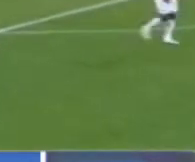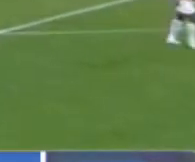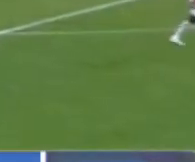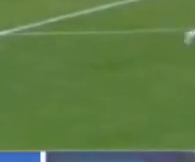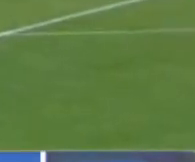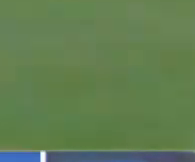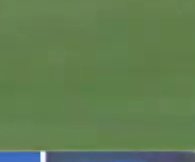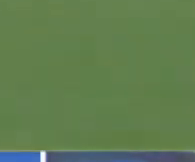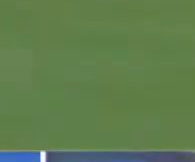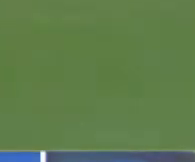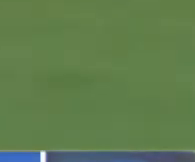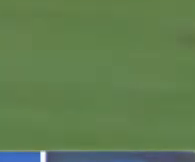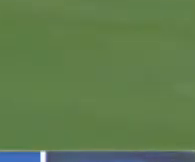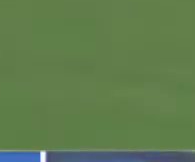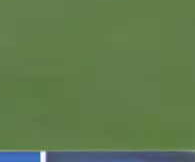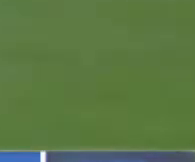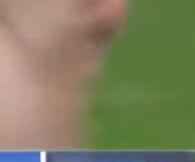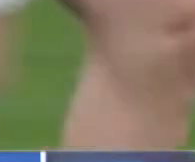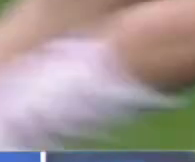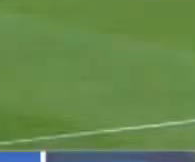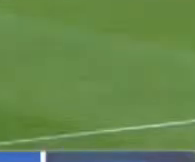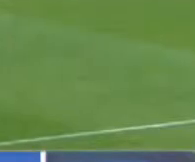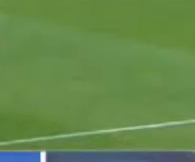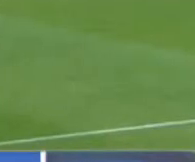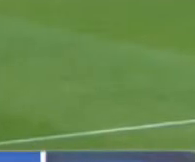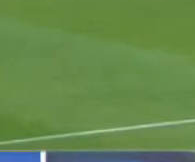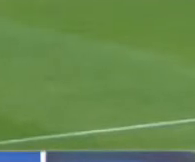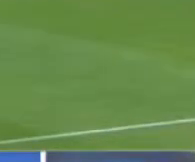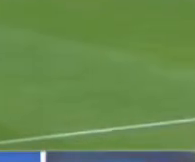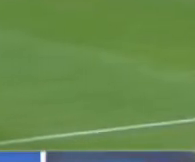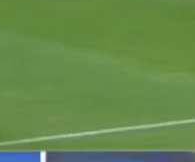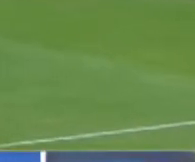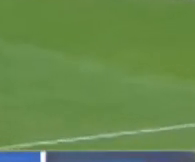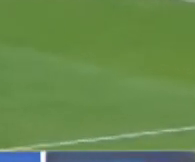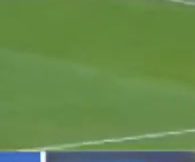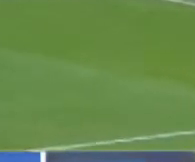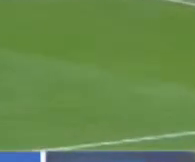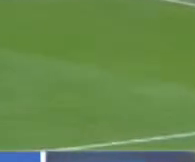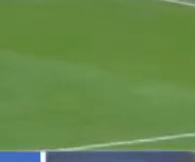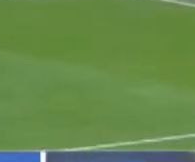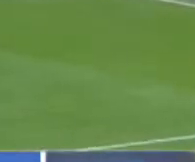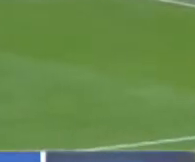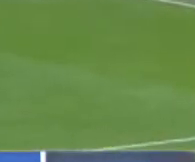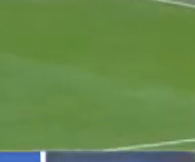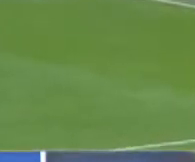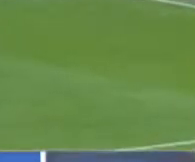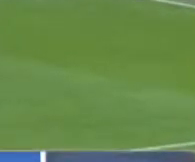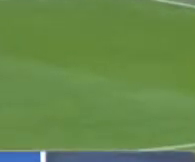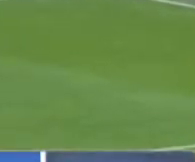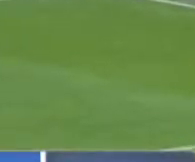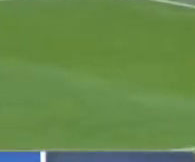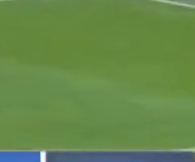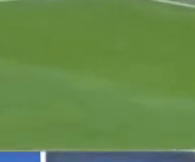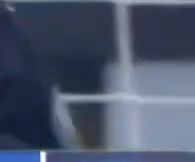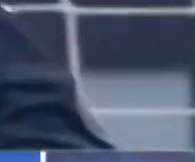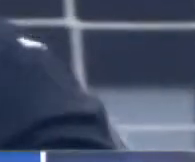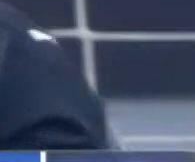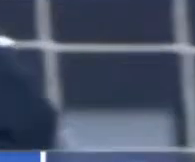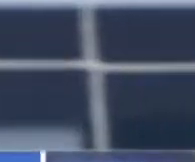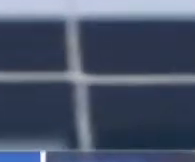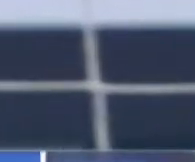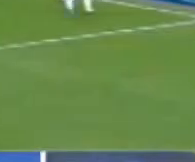And Franck Kessie applies the touch. The chance to level things up. Oh, my goodness. Wow.